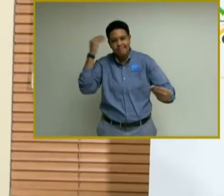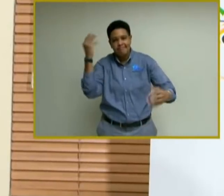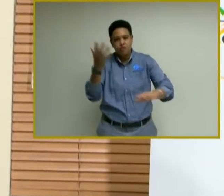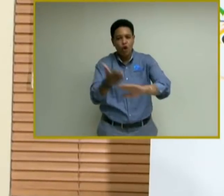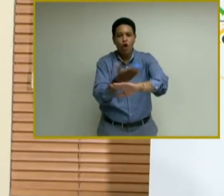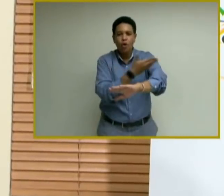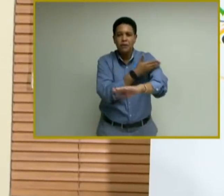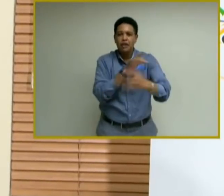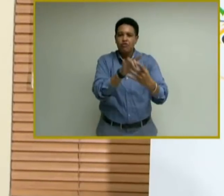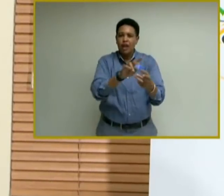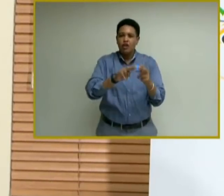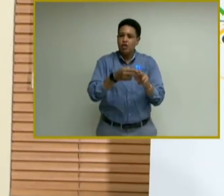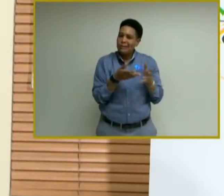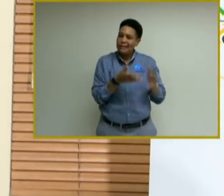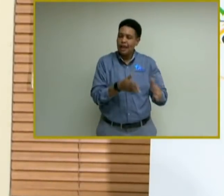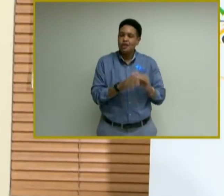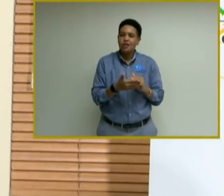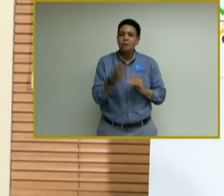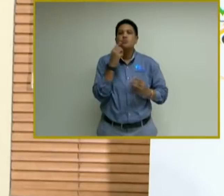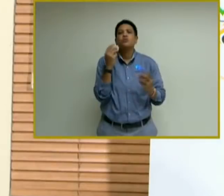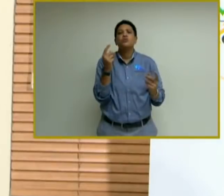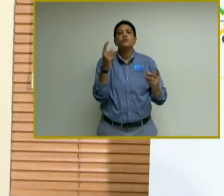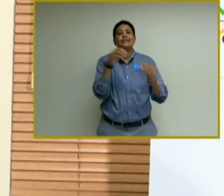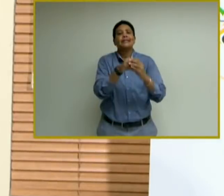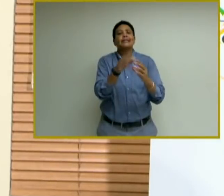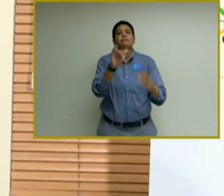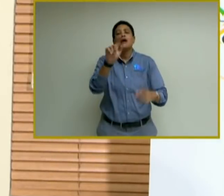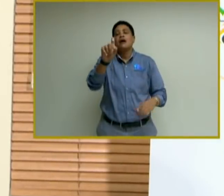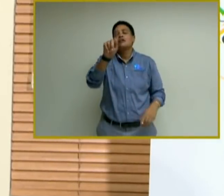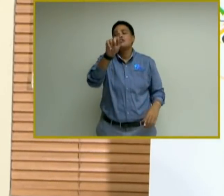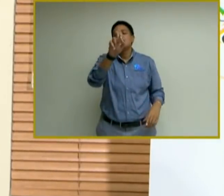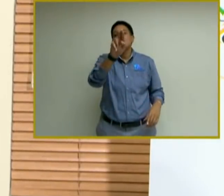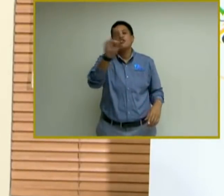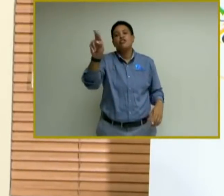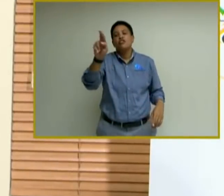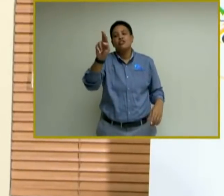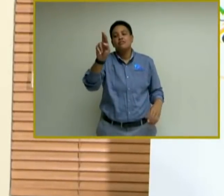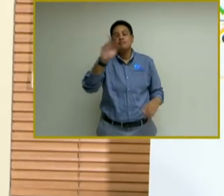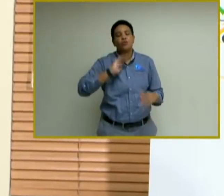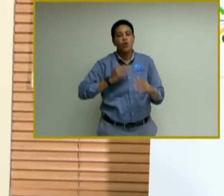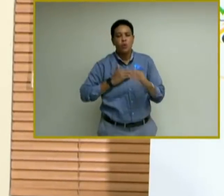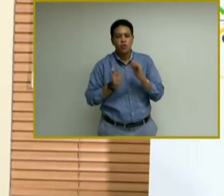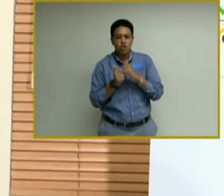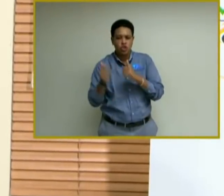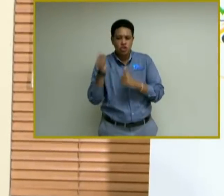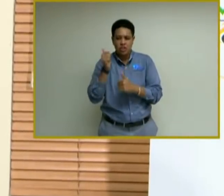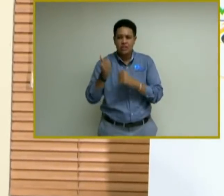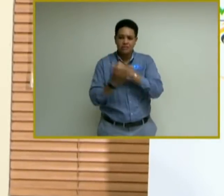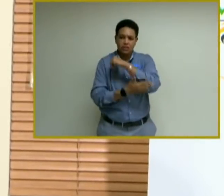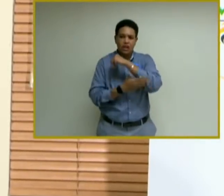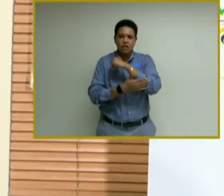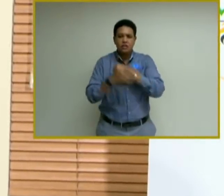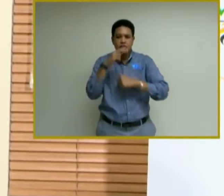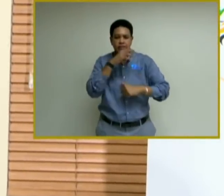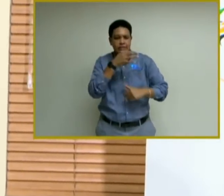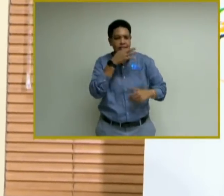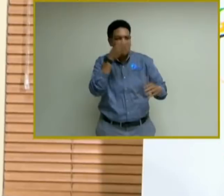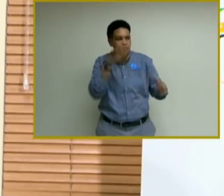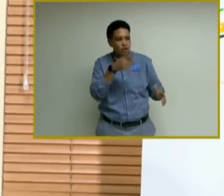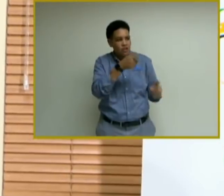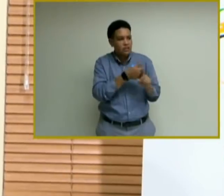numbers, and we'll go right into it by asking Dr. Karen Webster-Carr, our Chief National Epidemiologist,